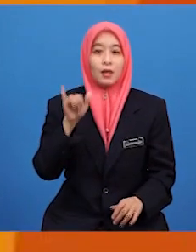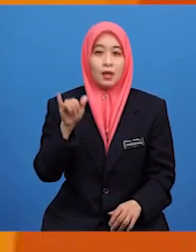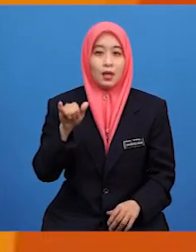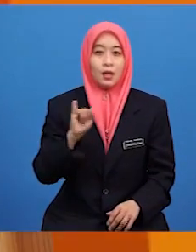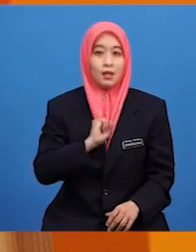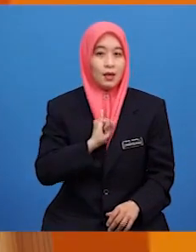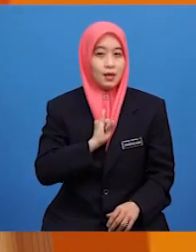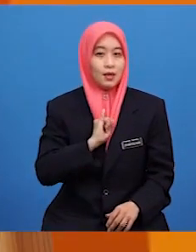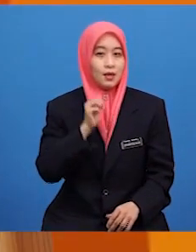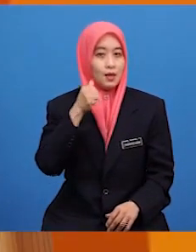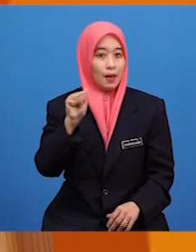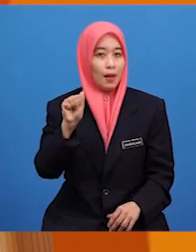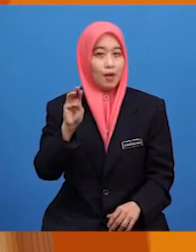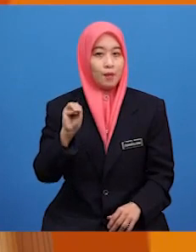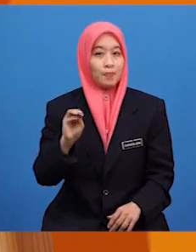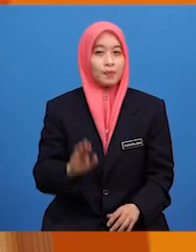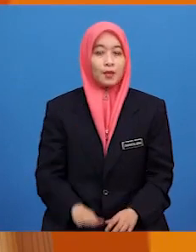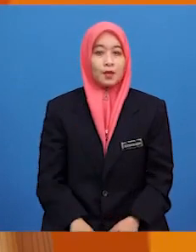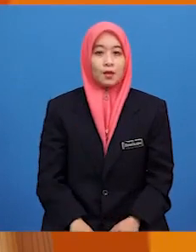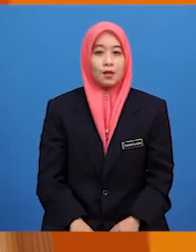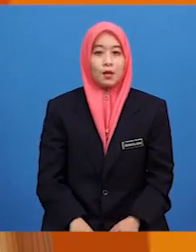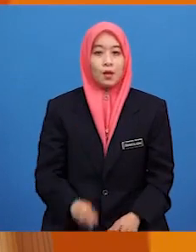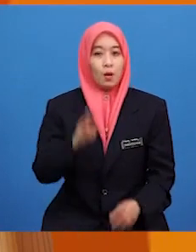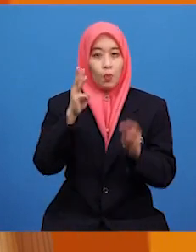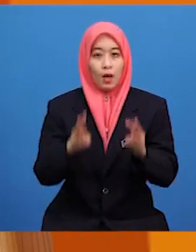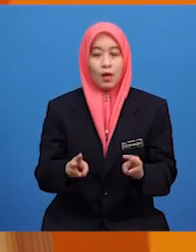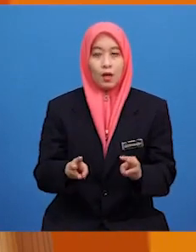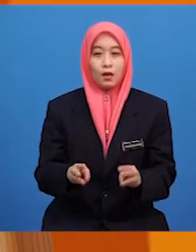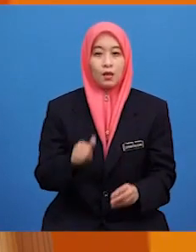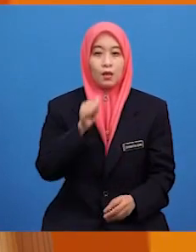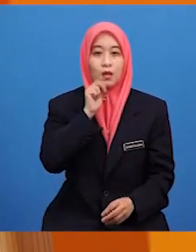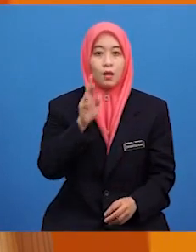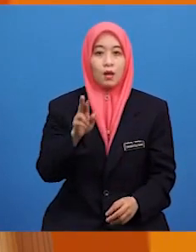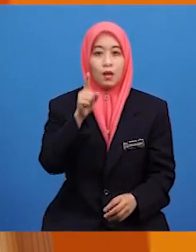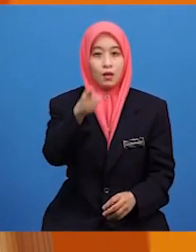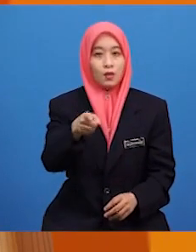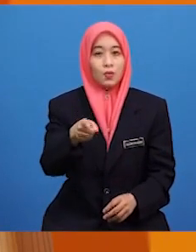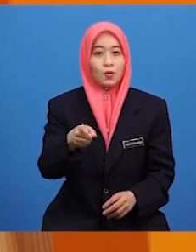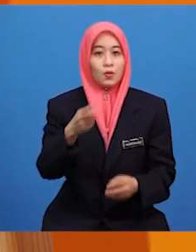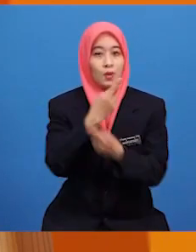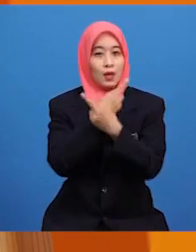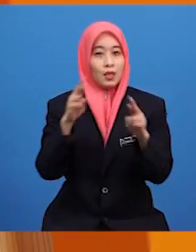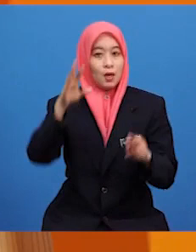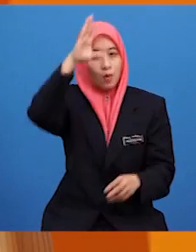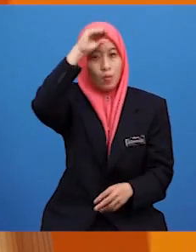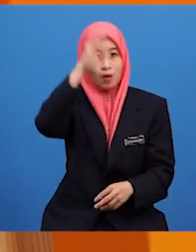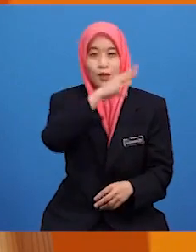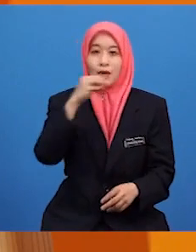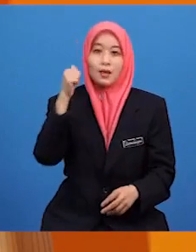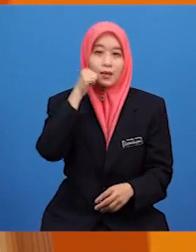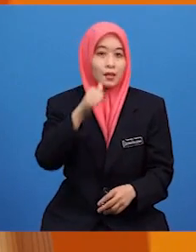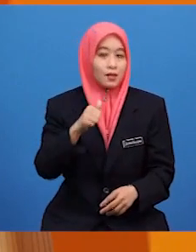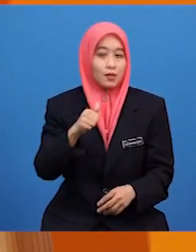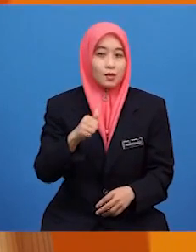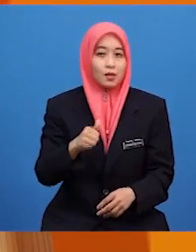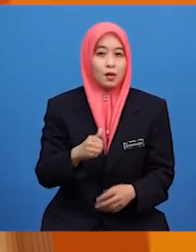am. Well, are you ready to have some fun, boys and girls? Before